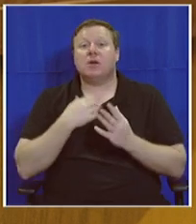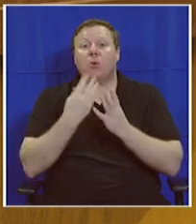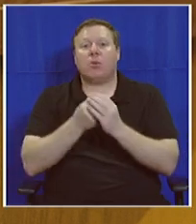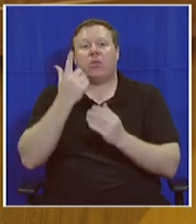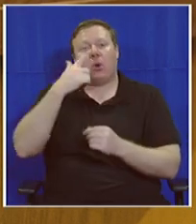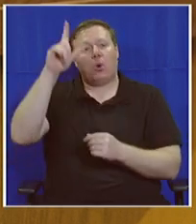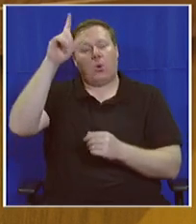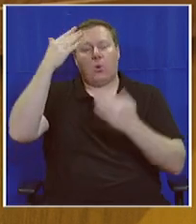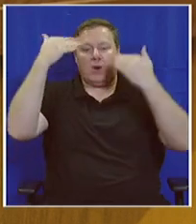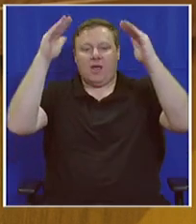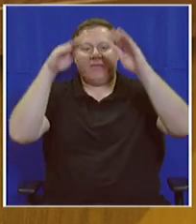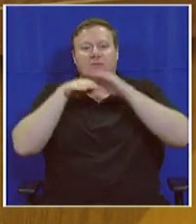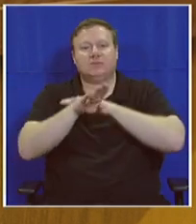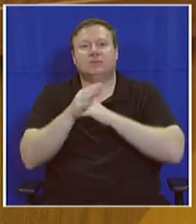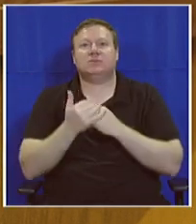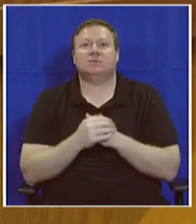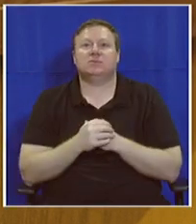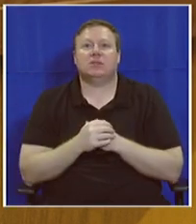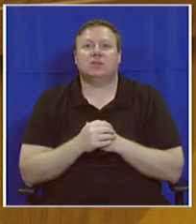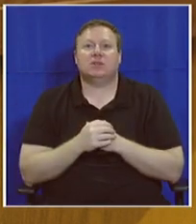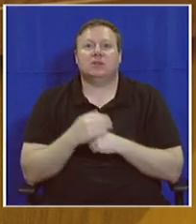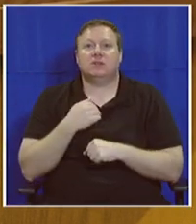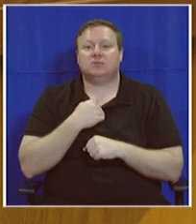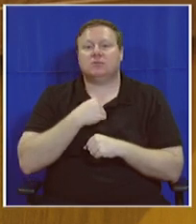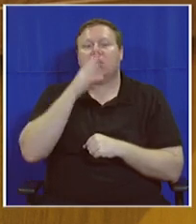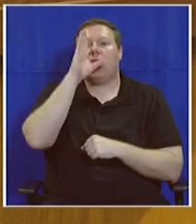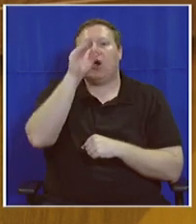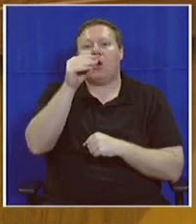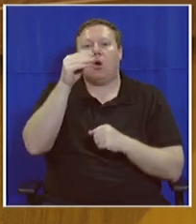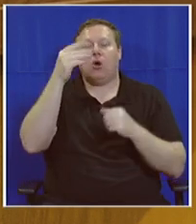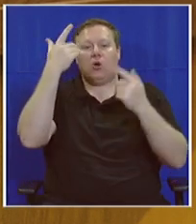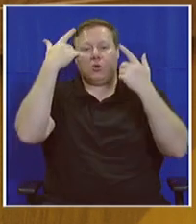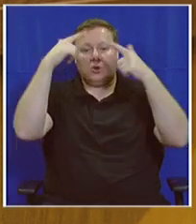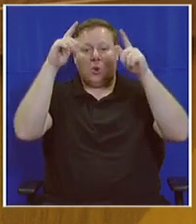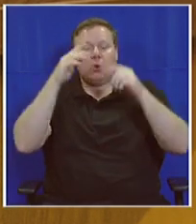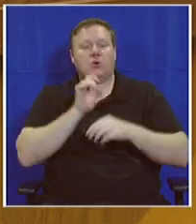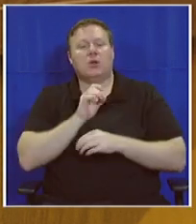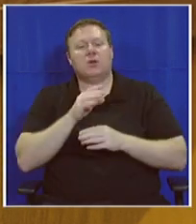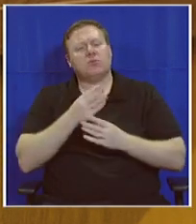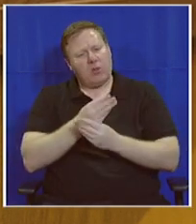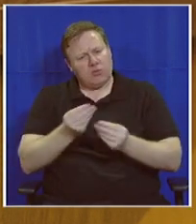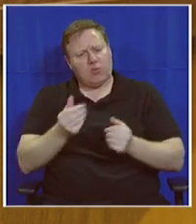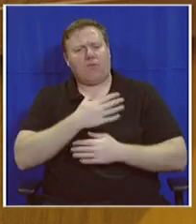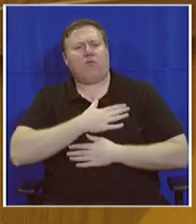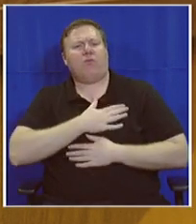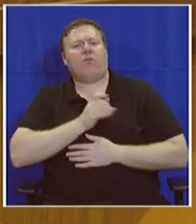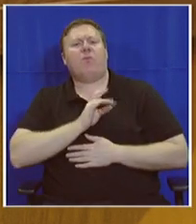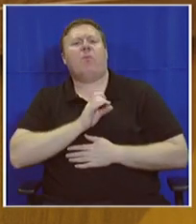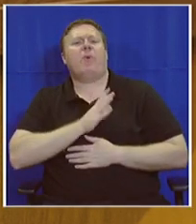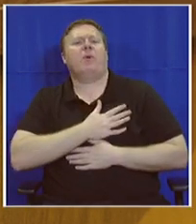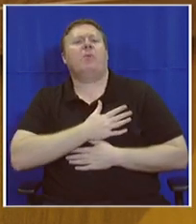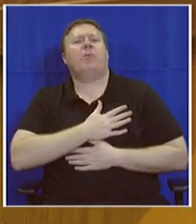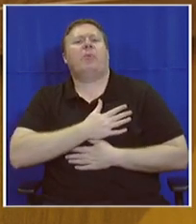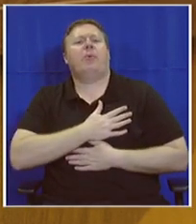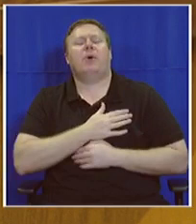heaven right now. I have asked the Lord to heal the hurt. I hope it helps to